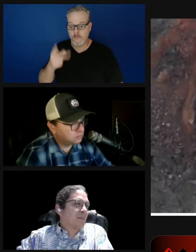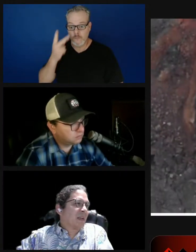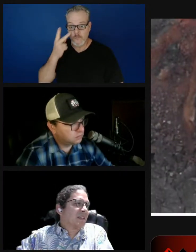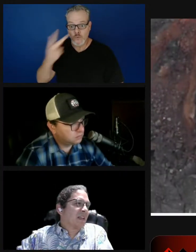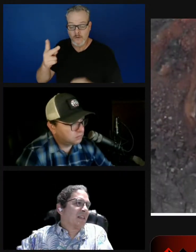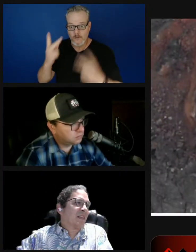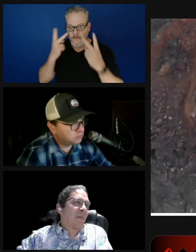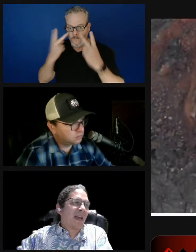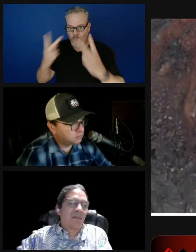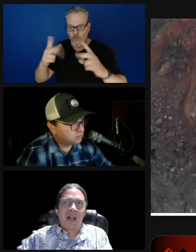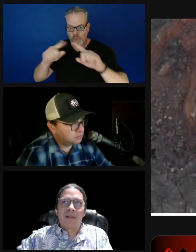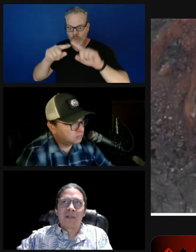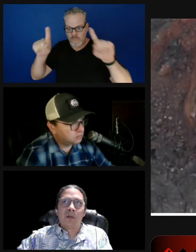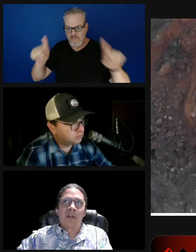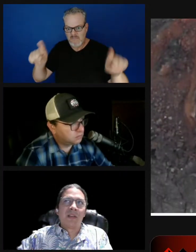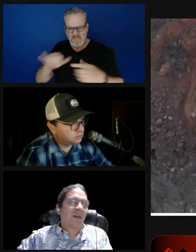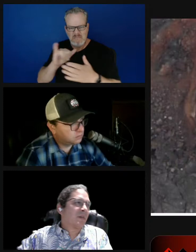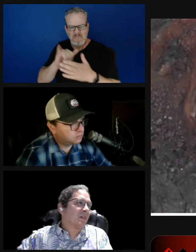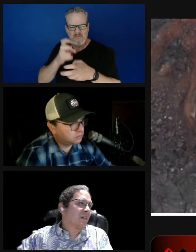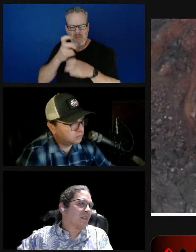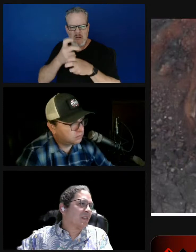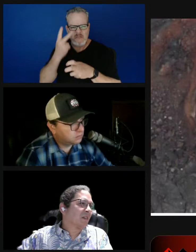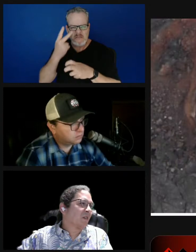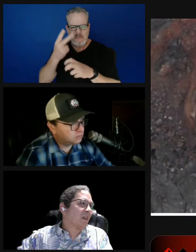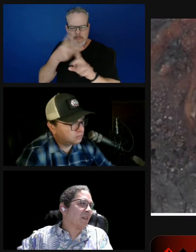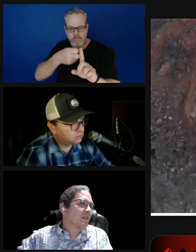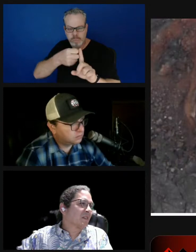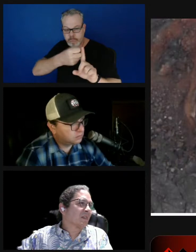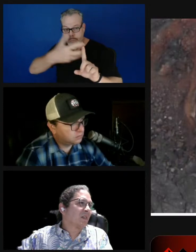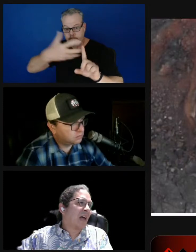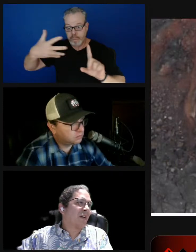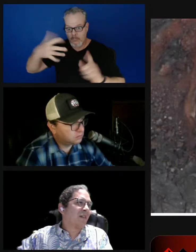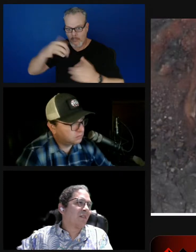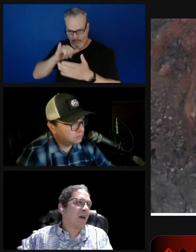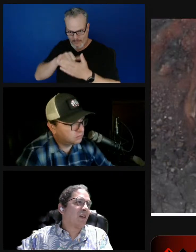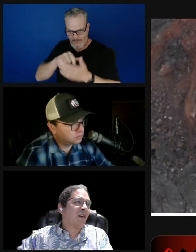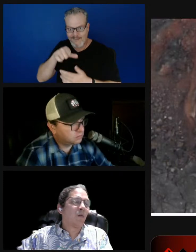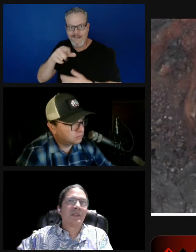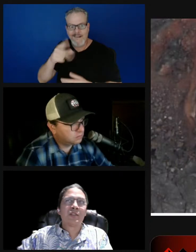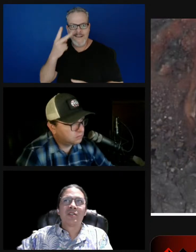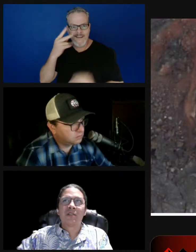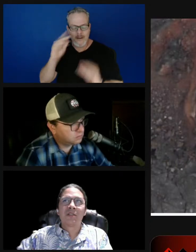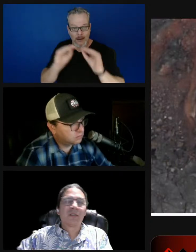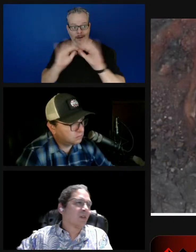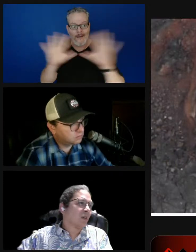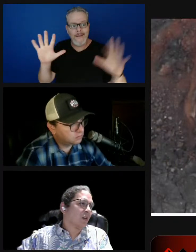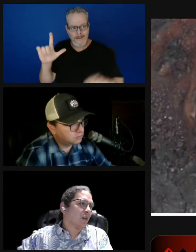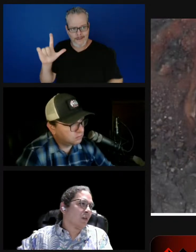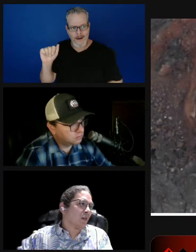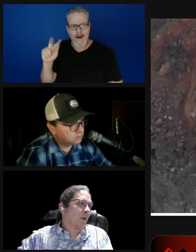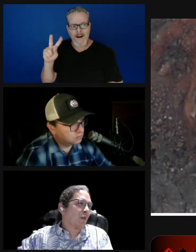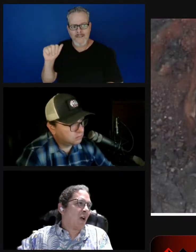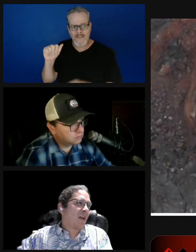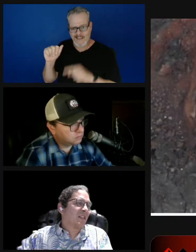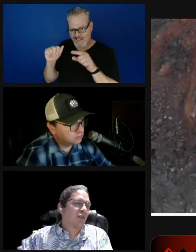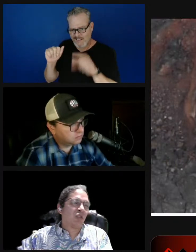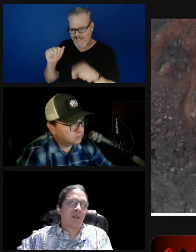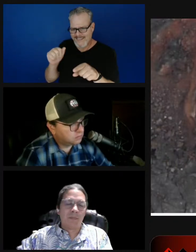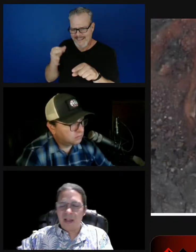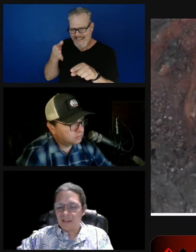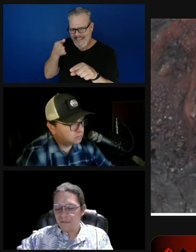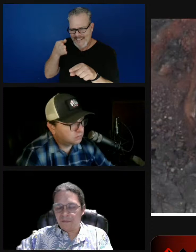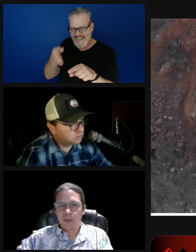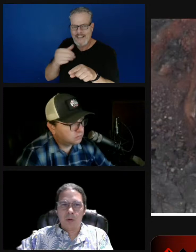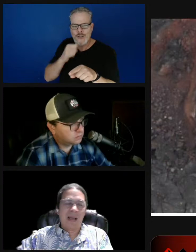it's about as big as I can get that little pad of lava to look in there. But you can see clearly there's lava right there. It wasn't just a glowing rock, and especially